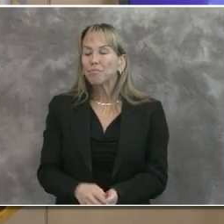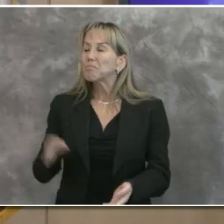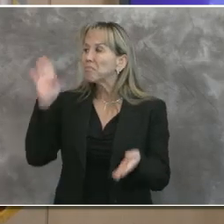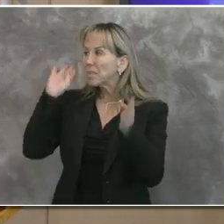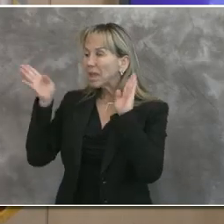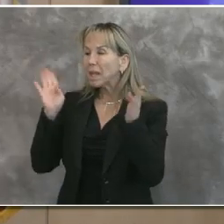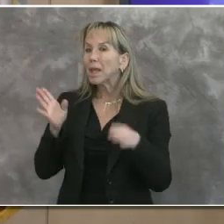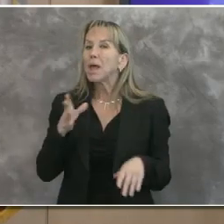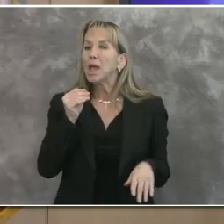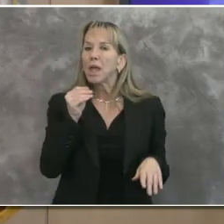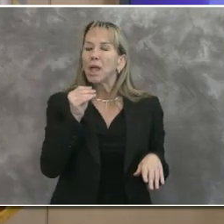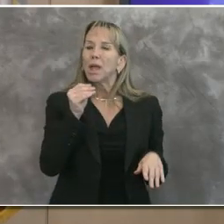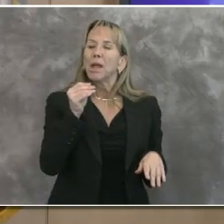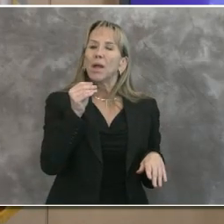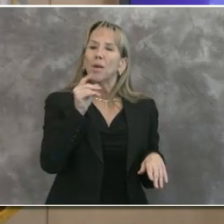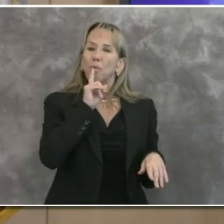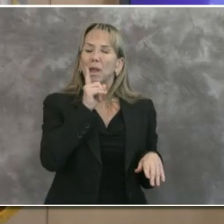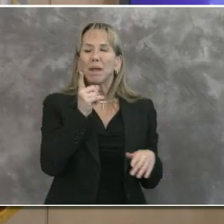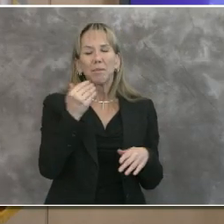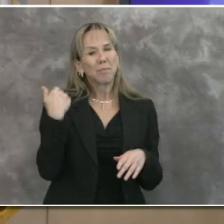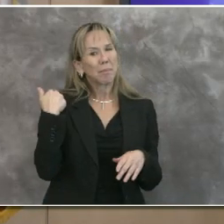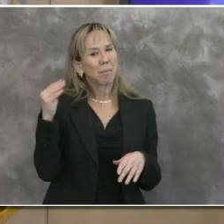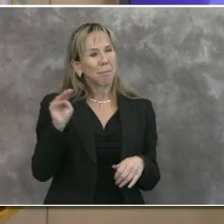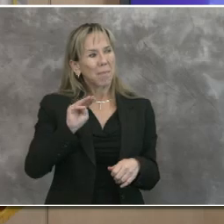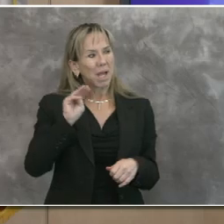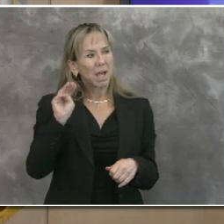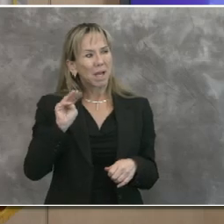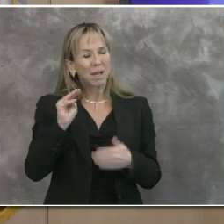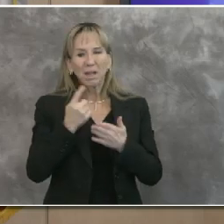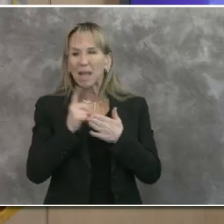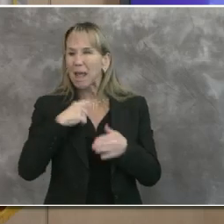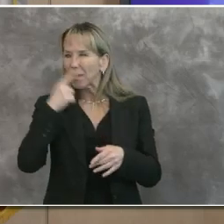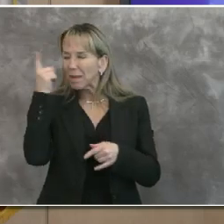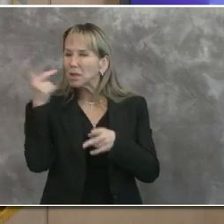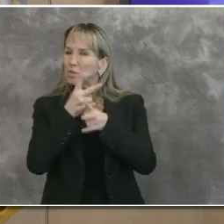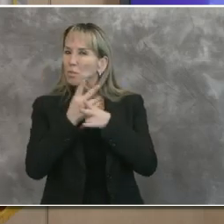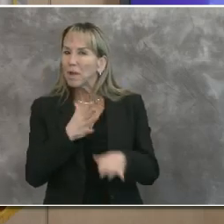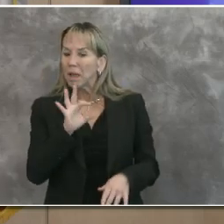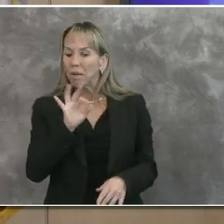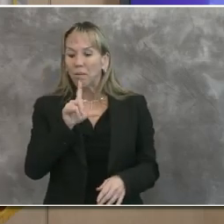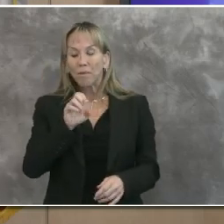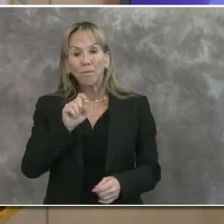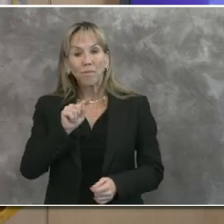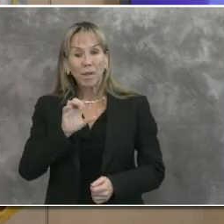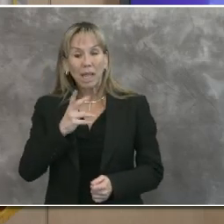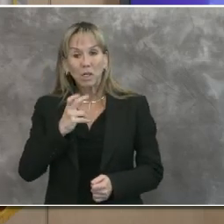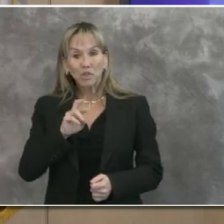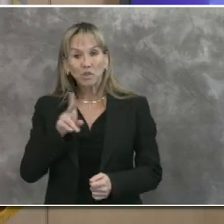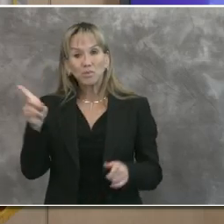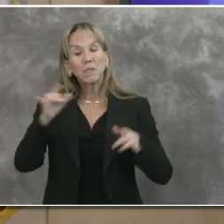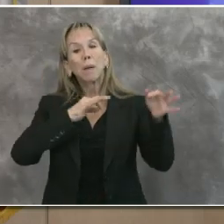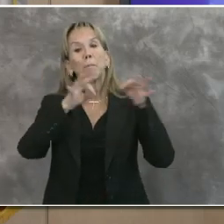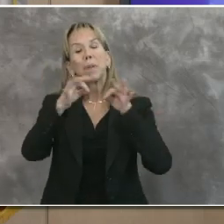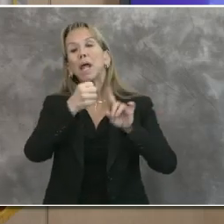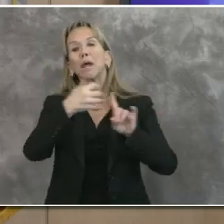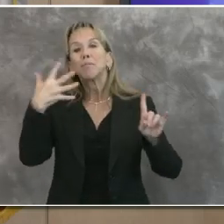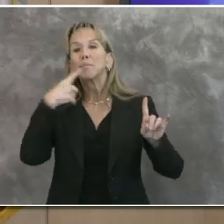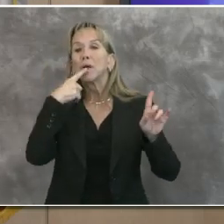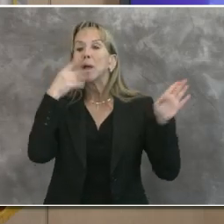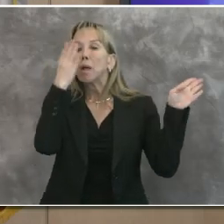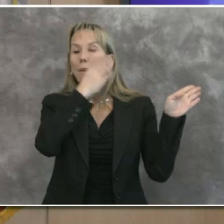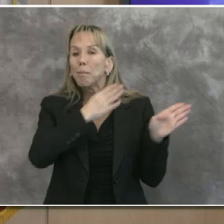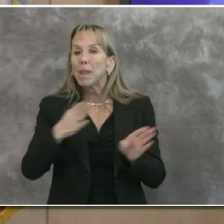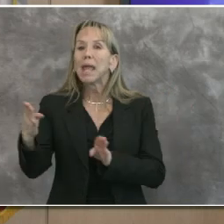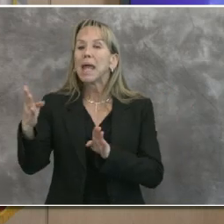Hi. As it was explained last Monday, I think it was Supervisor Fletcher who said that the plan to reopen